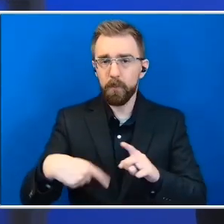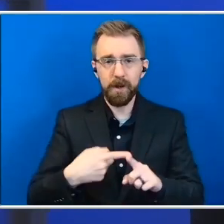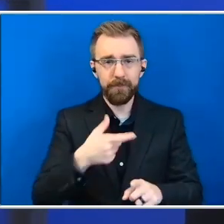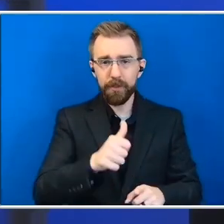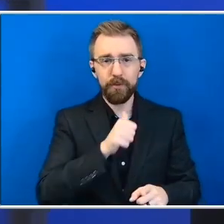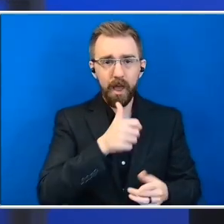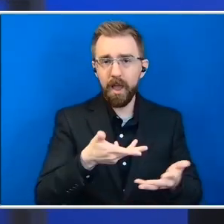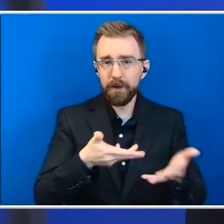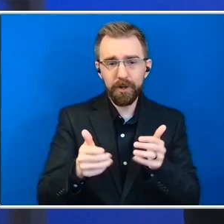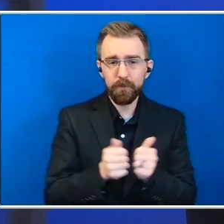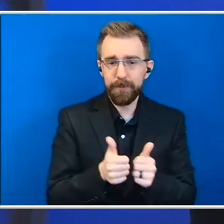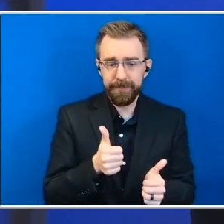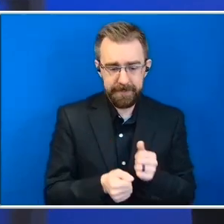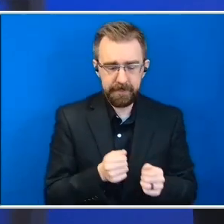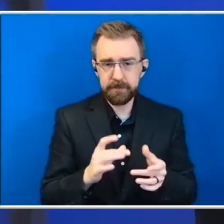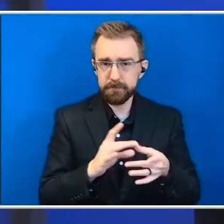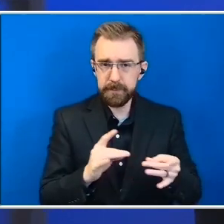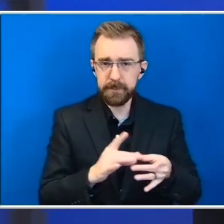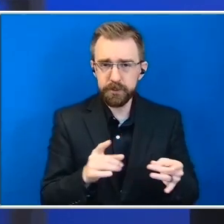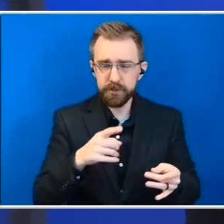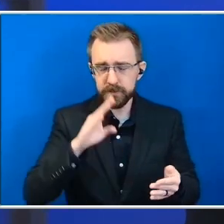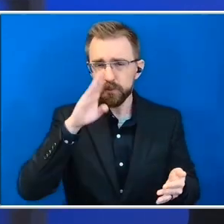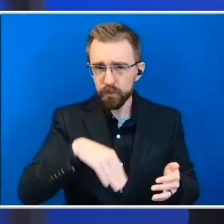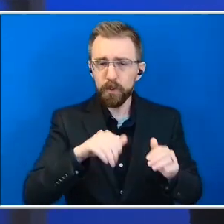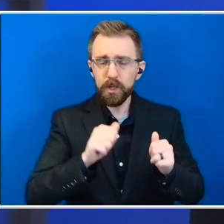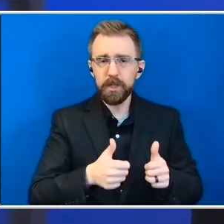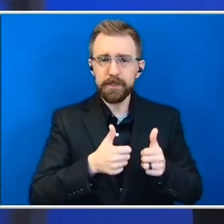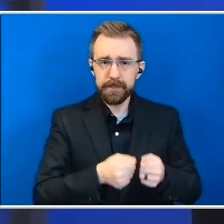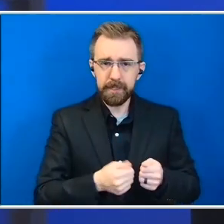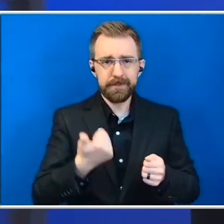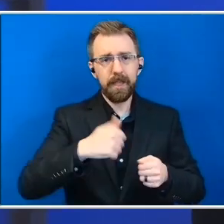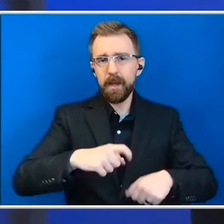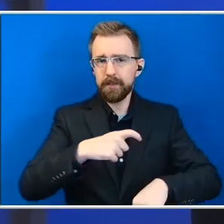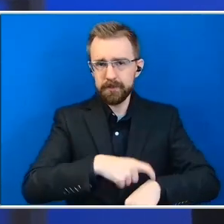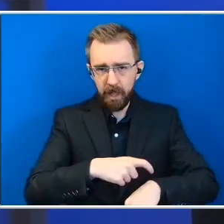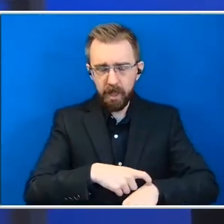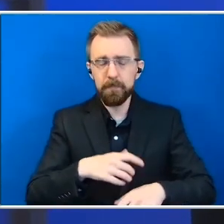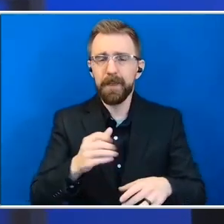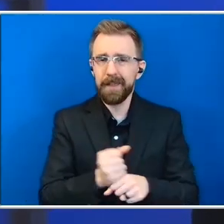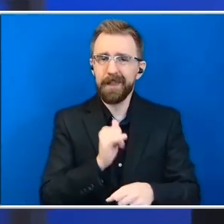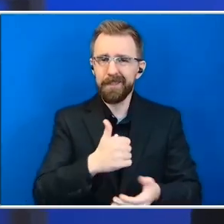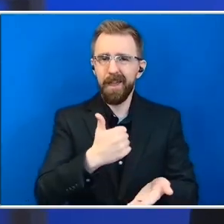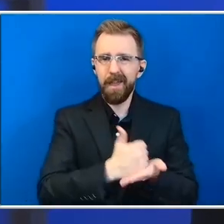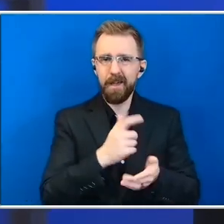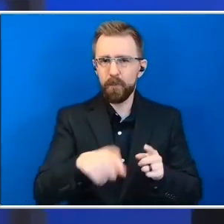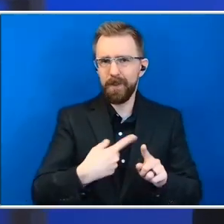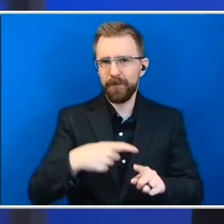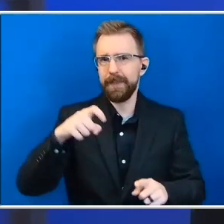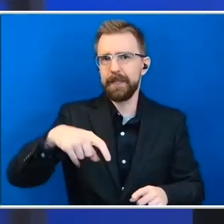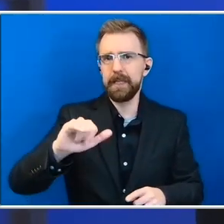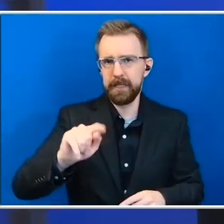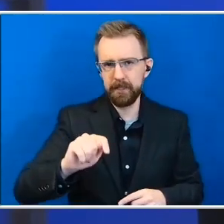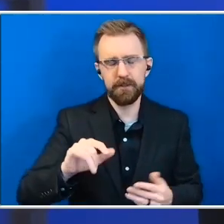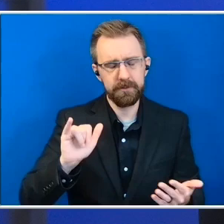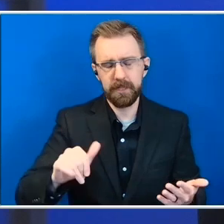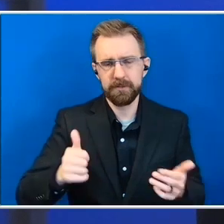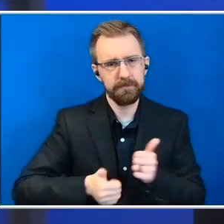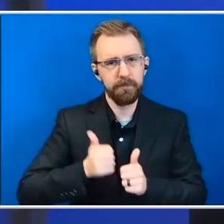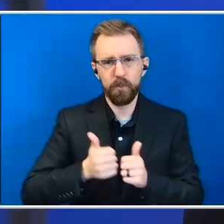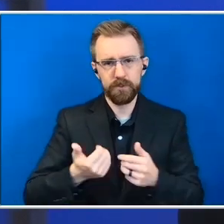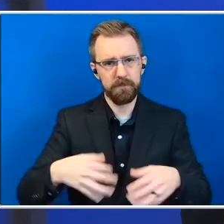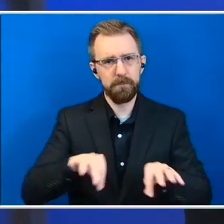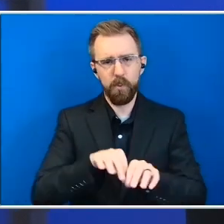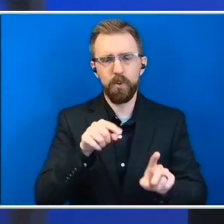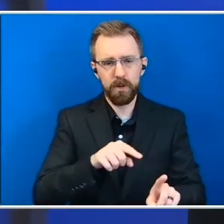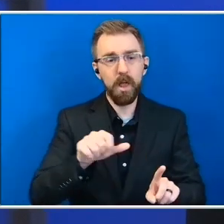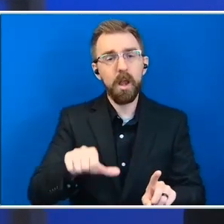messaging, they knew they can text us at any time and get that help whenever they needed it. That's the most important one. Another one could be